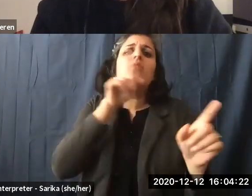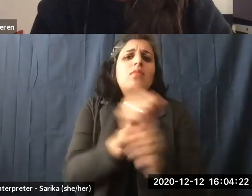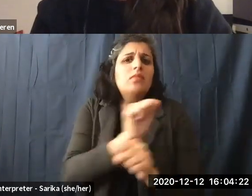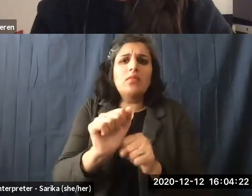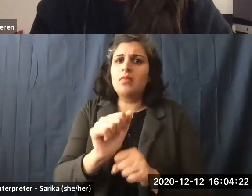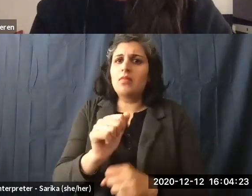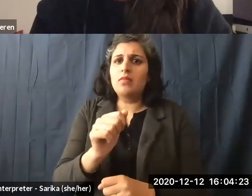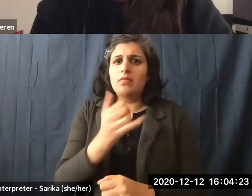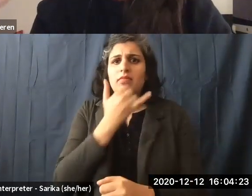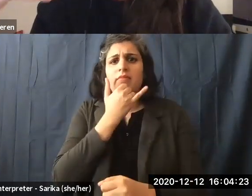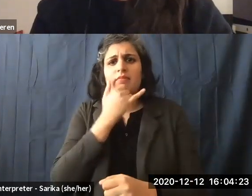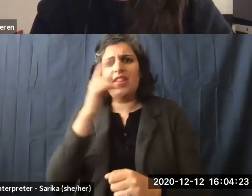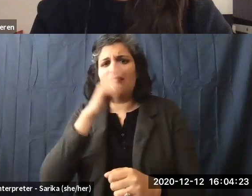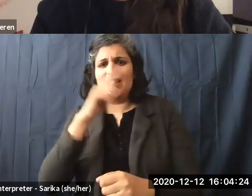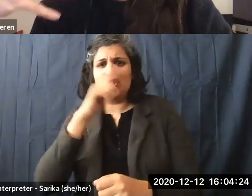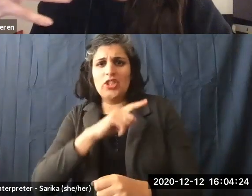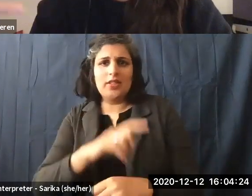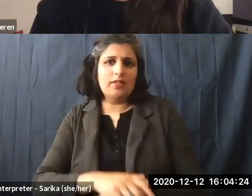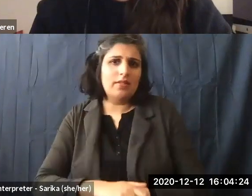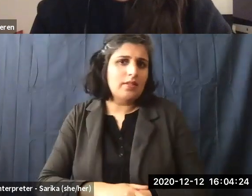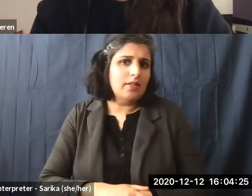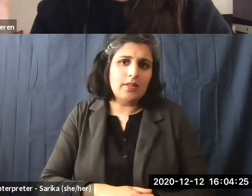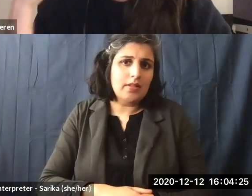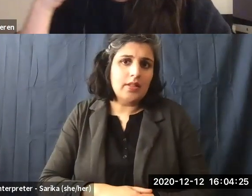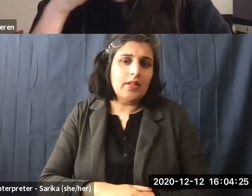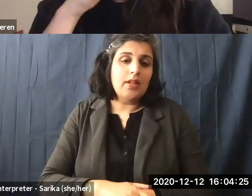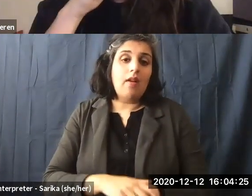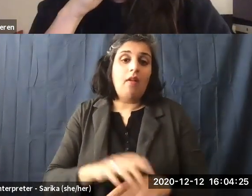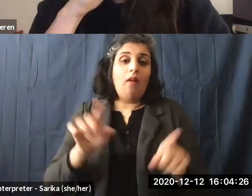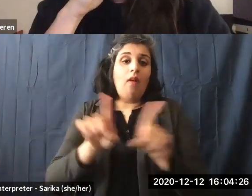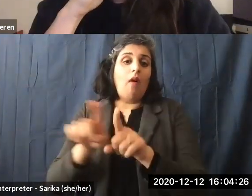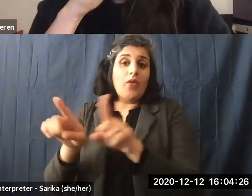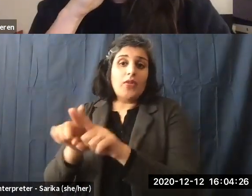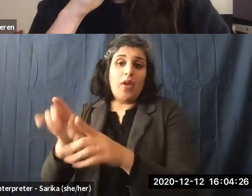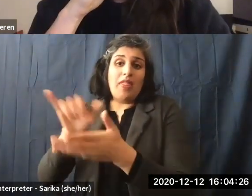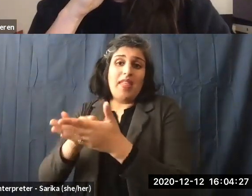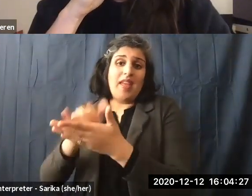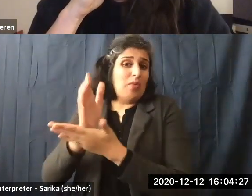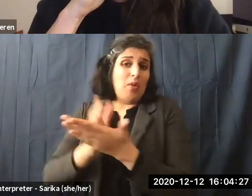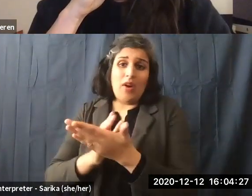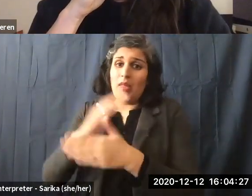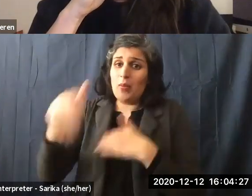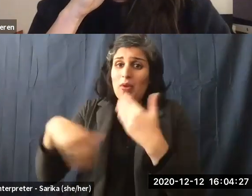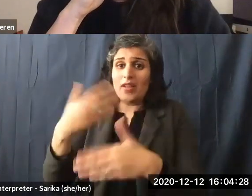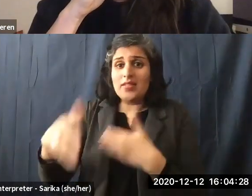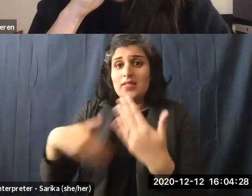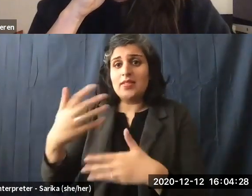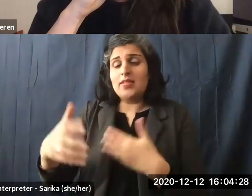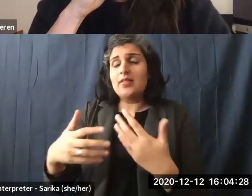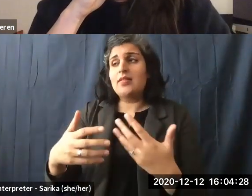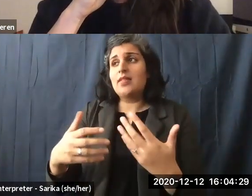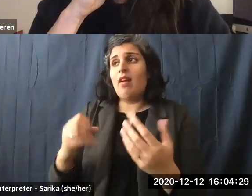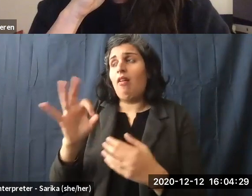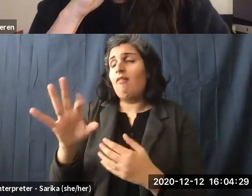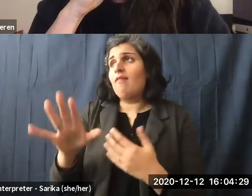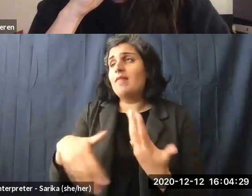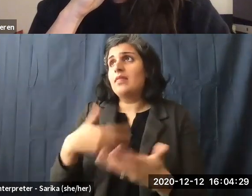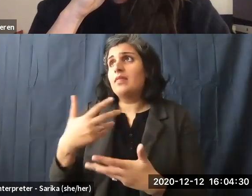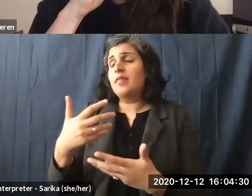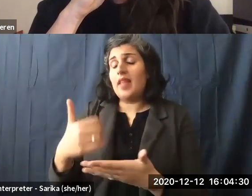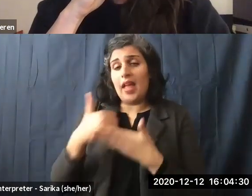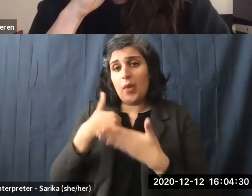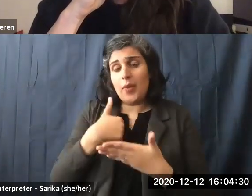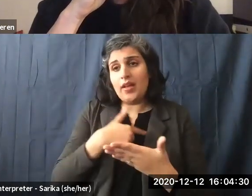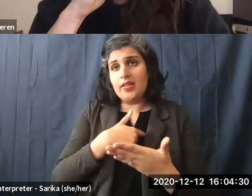And maybe there's just that part of the process of, of that could help us